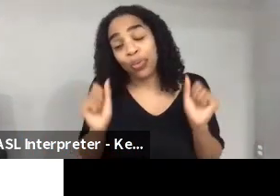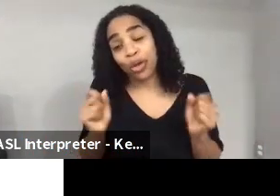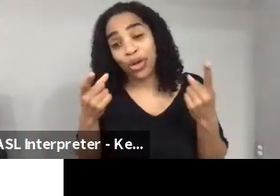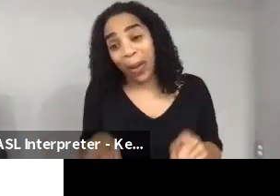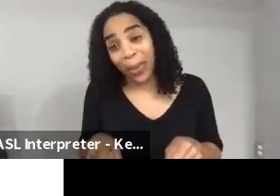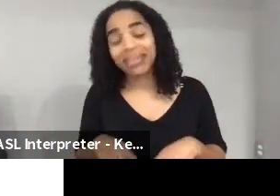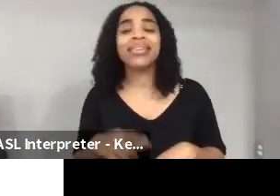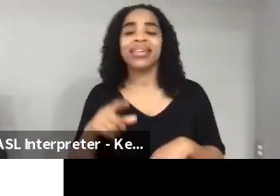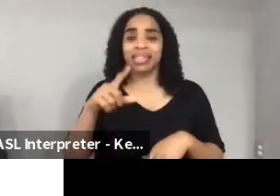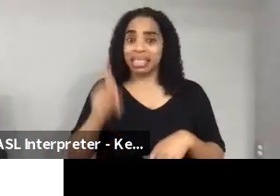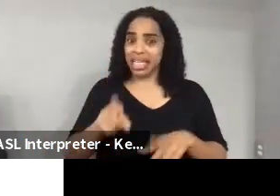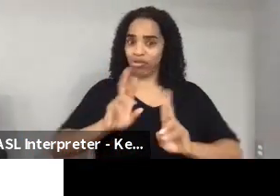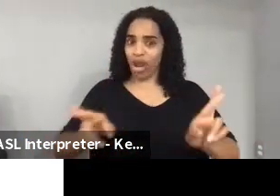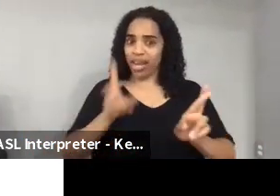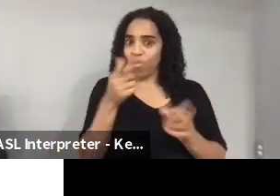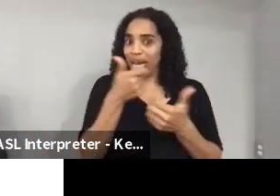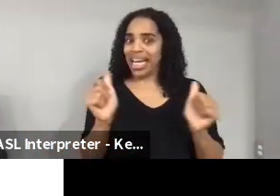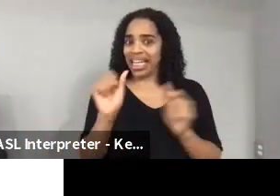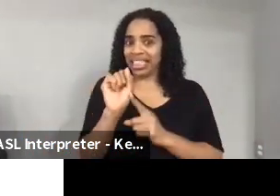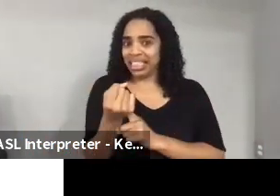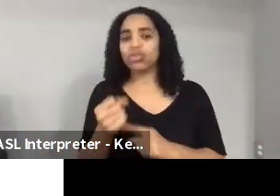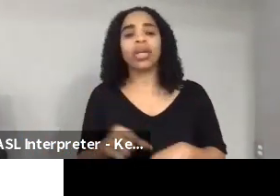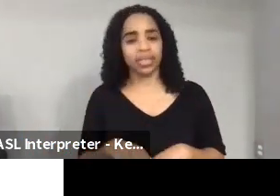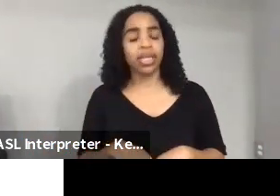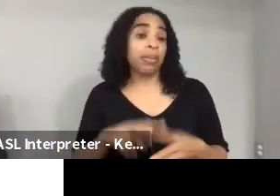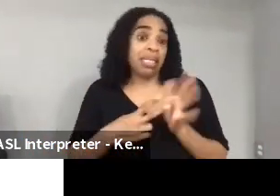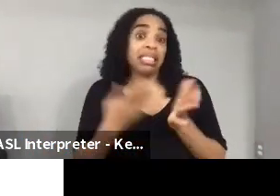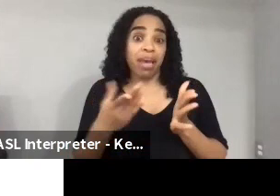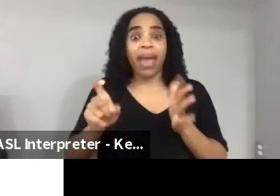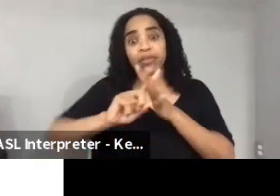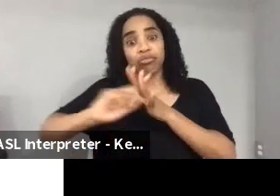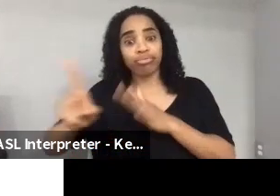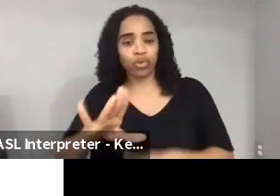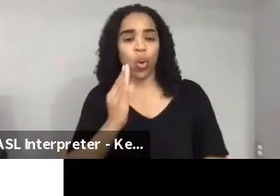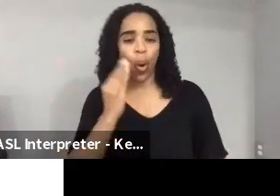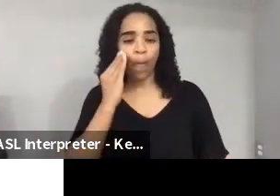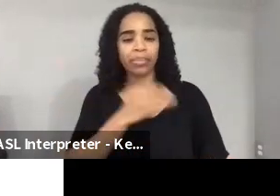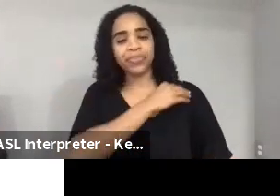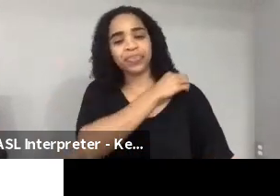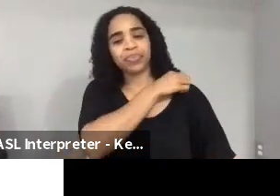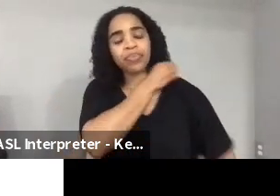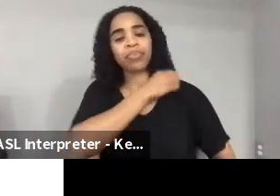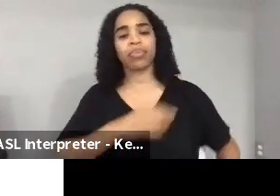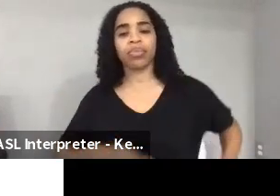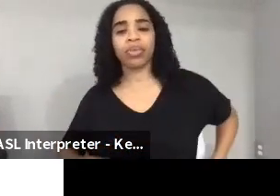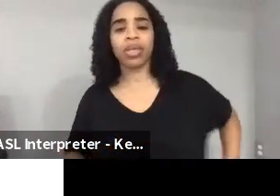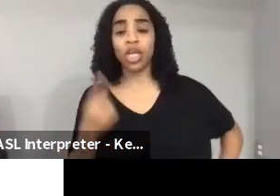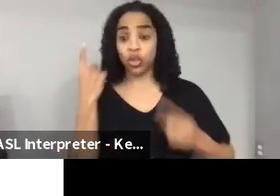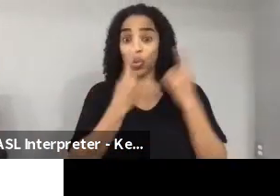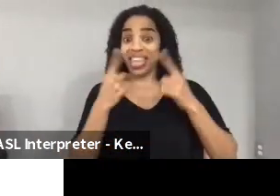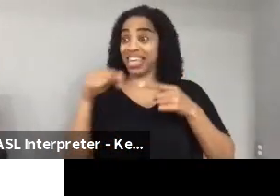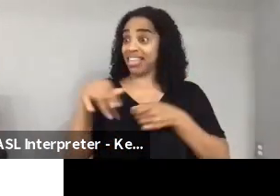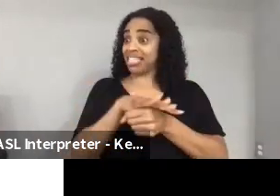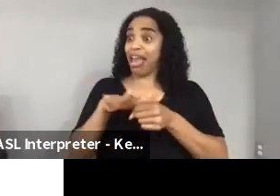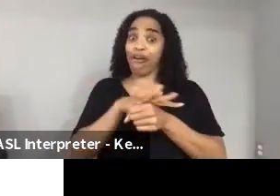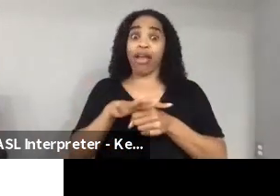you know, we need to be prepared for everything. So that might require an evacuation. So what disaster do we have in our area,